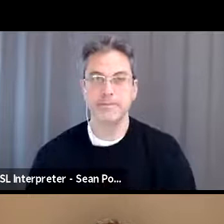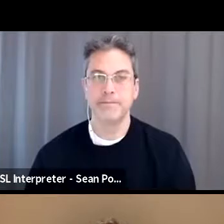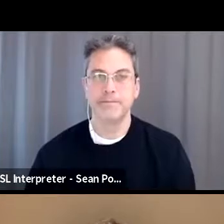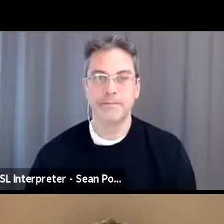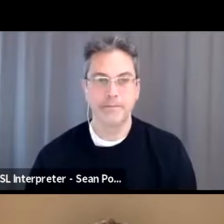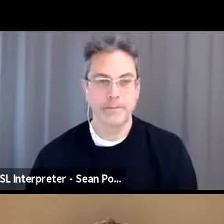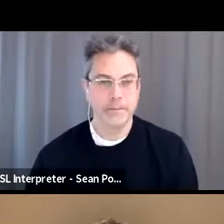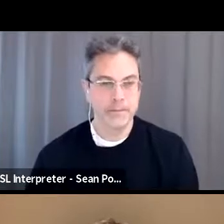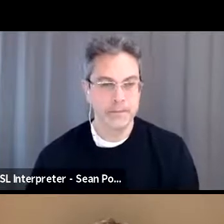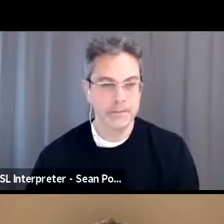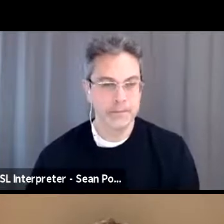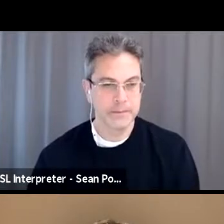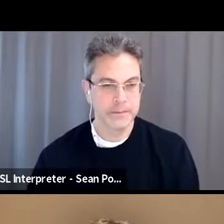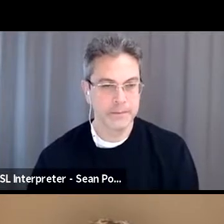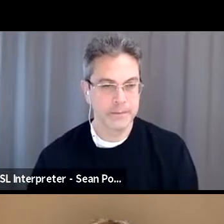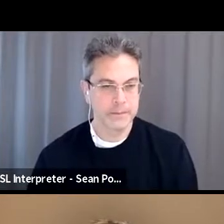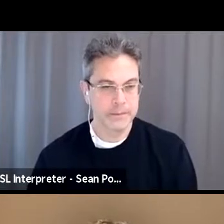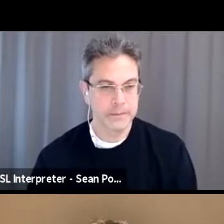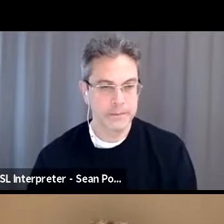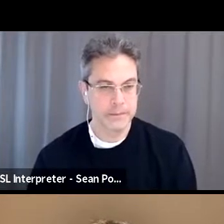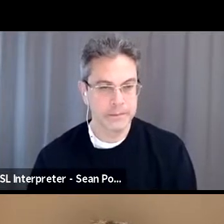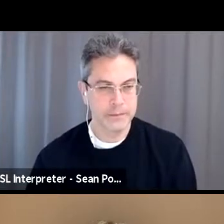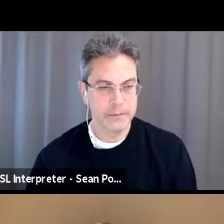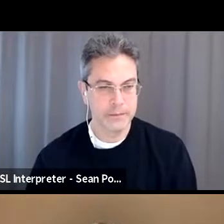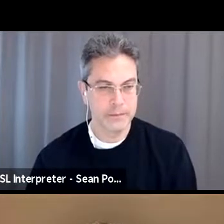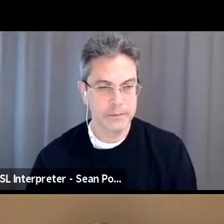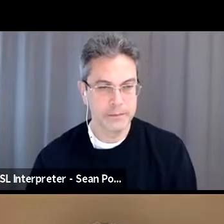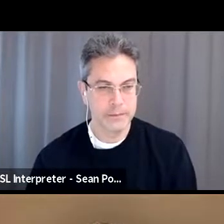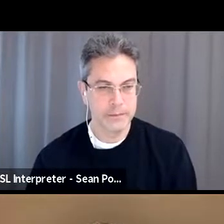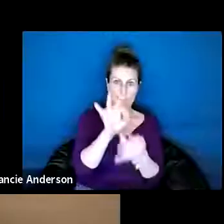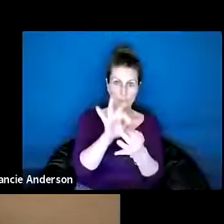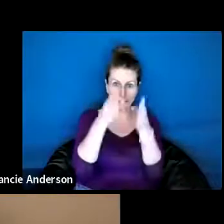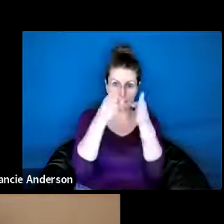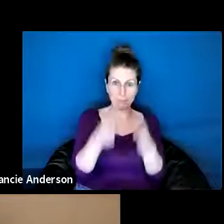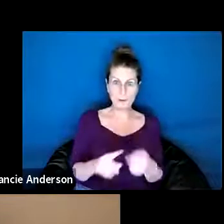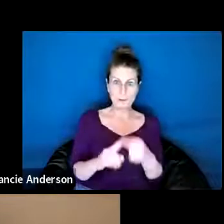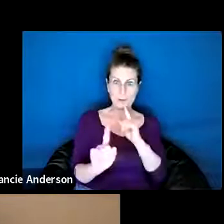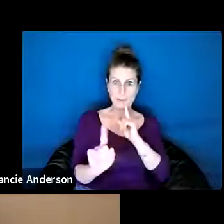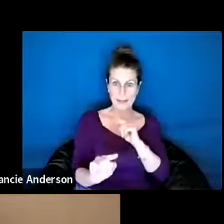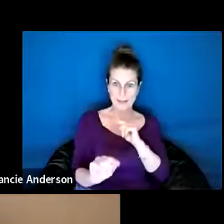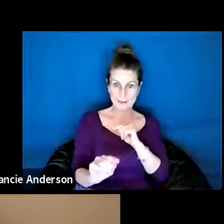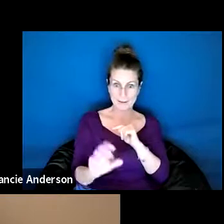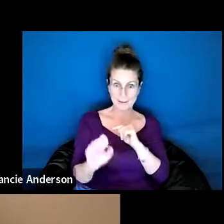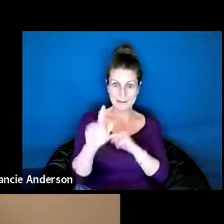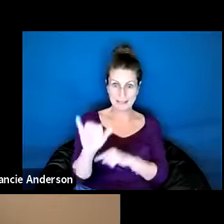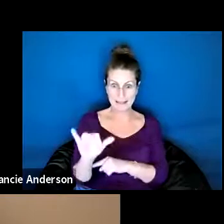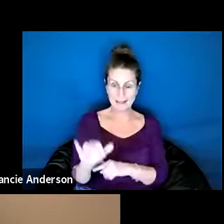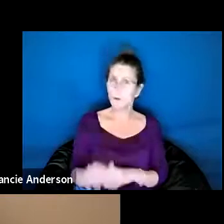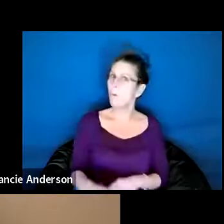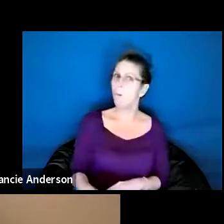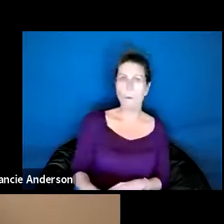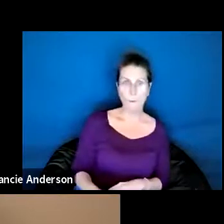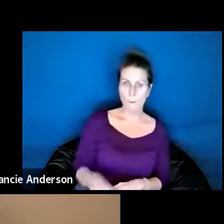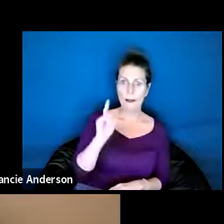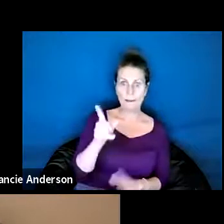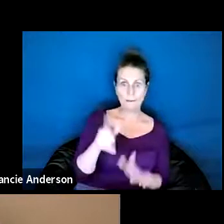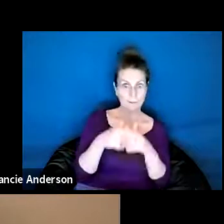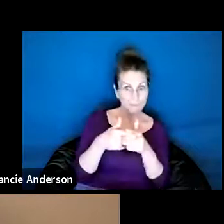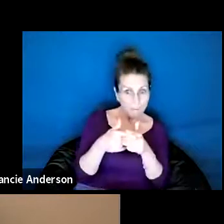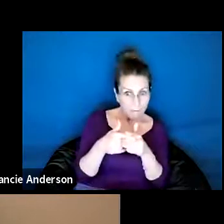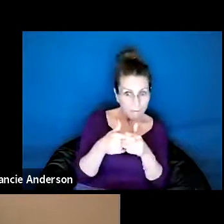Sally, I think you're the perfect person to answer that one. No, it's the start, and